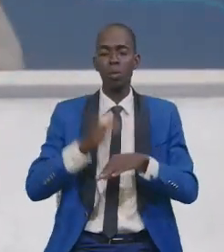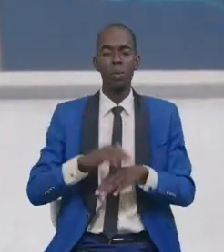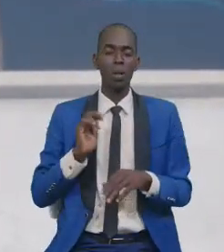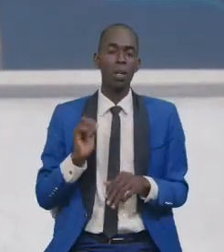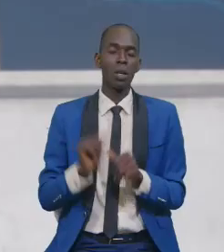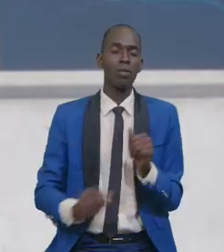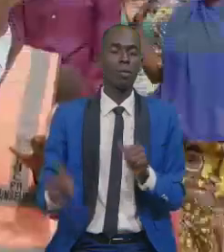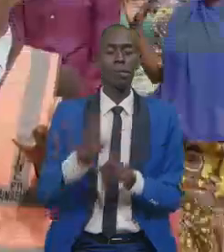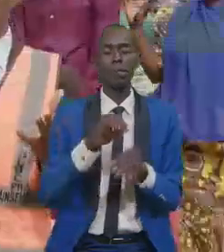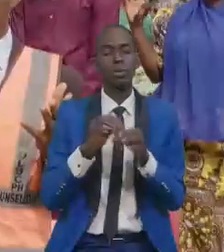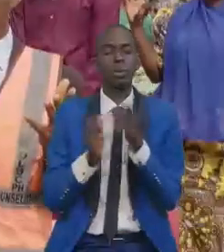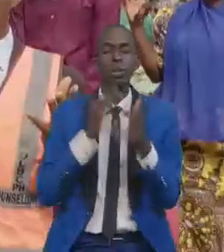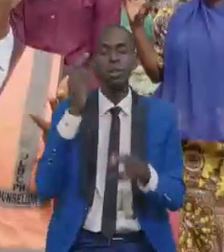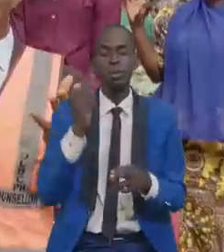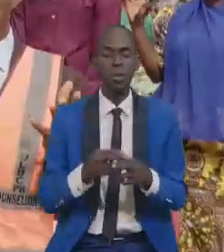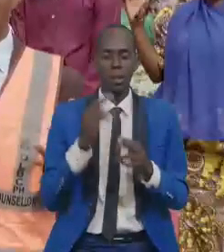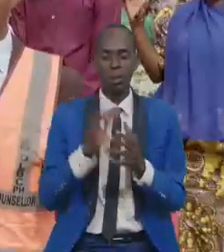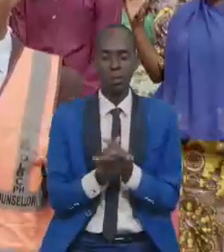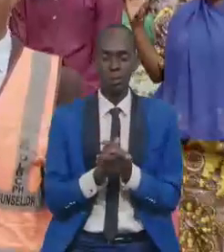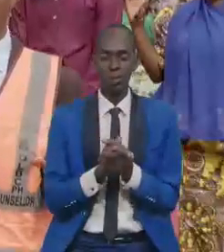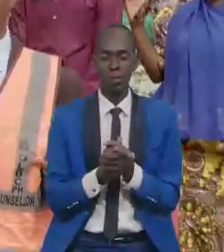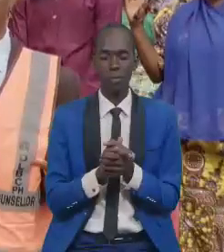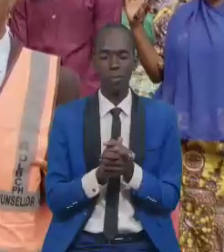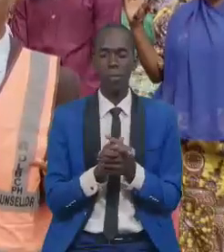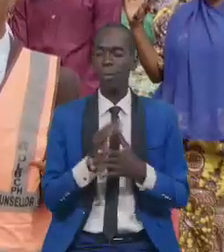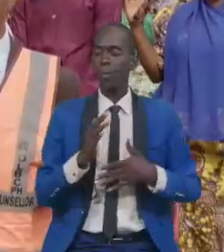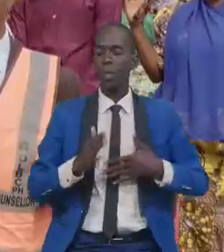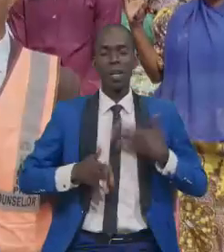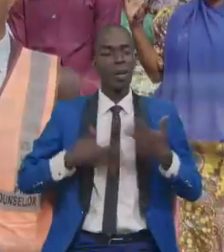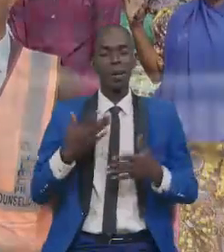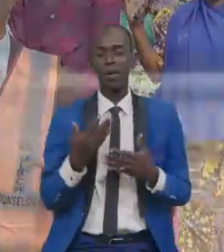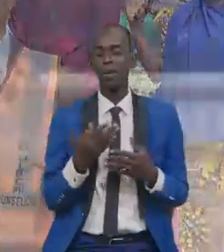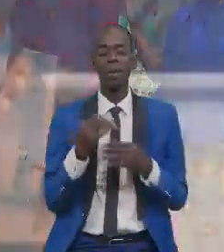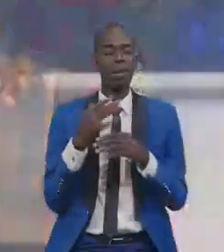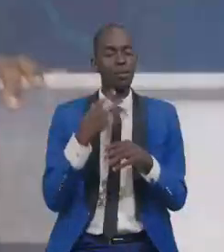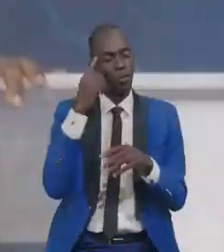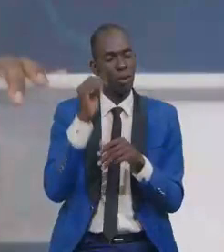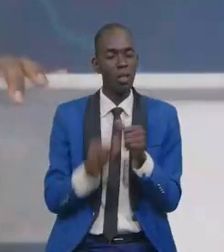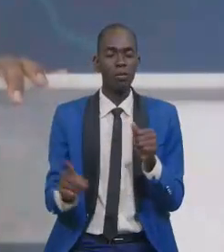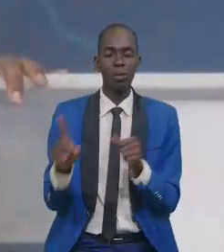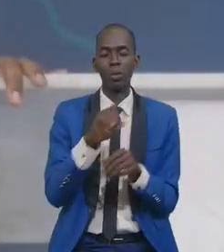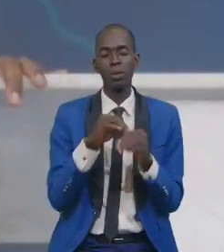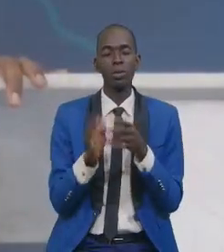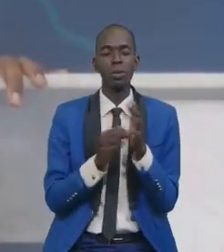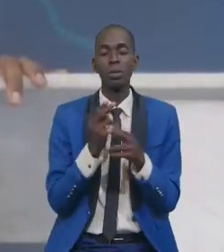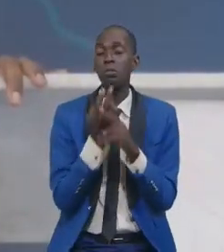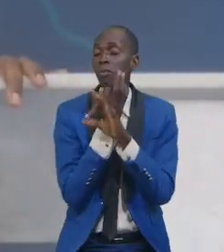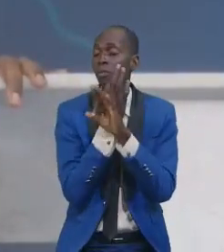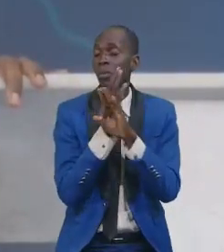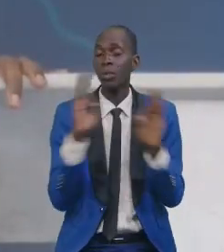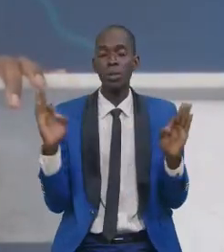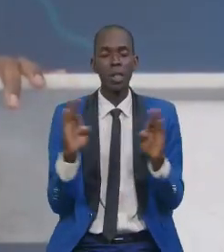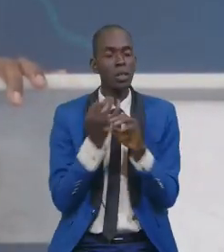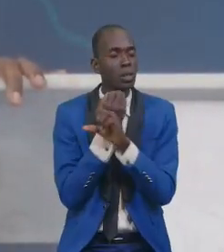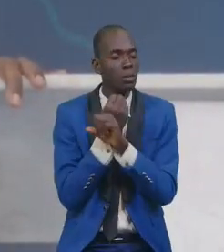in Jesus' name. Joy and happiness for everybody, freedom,